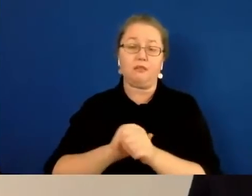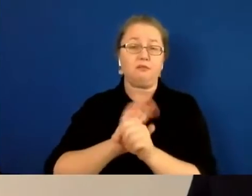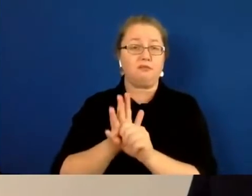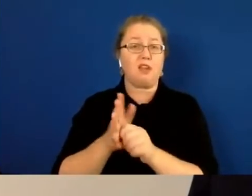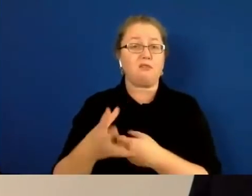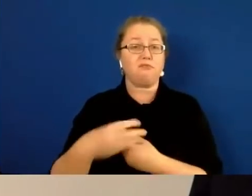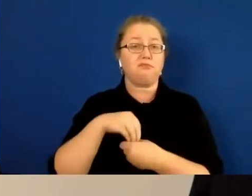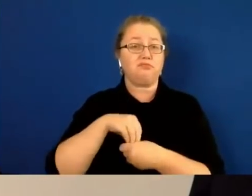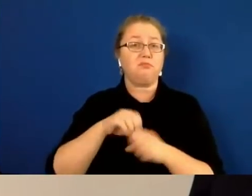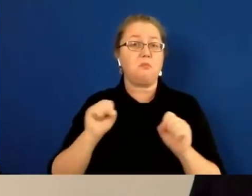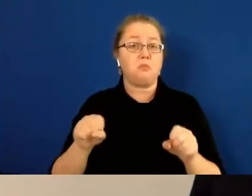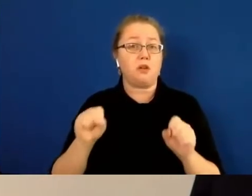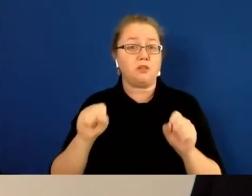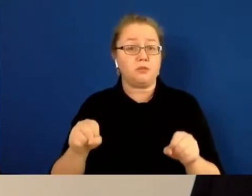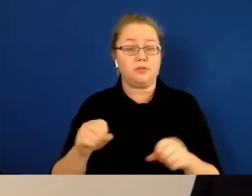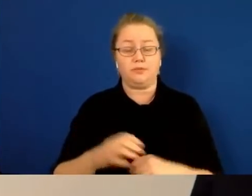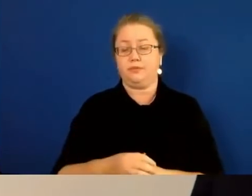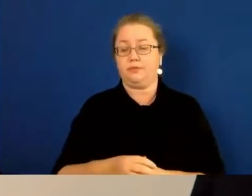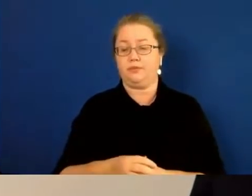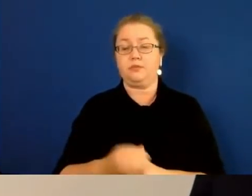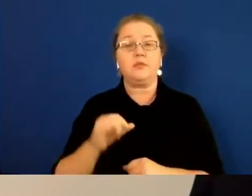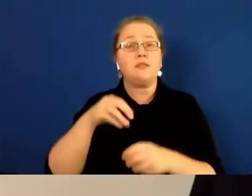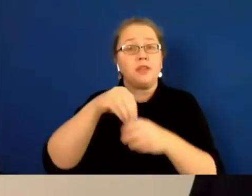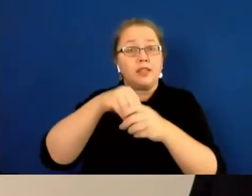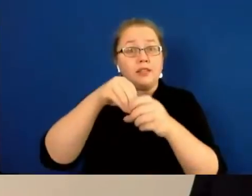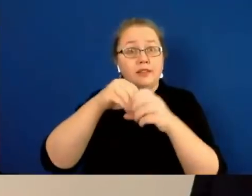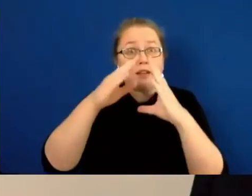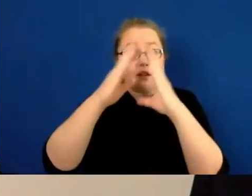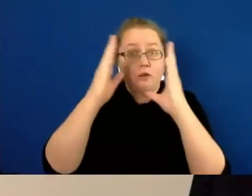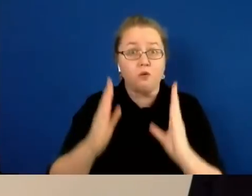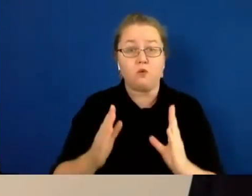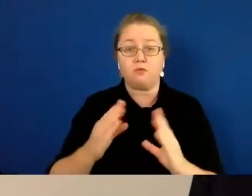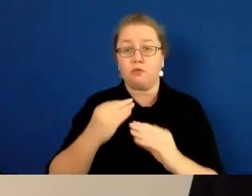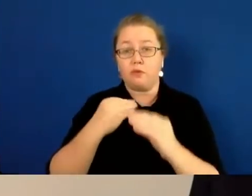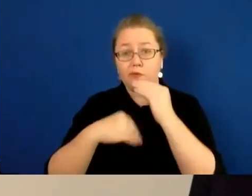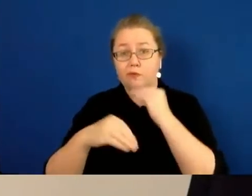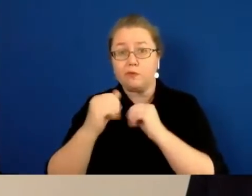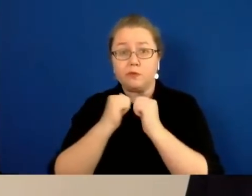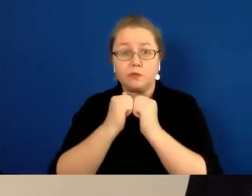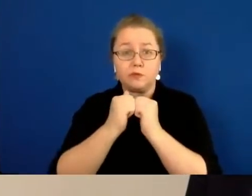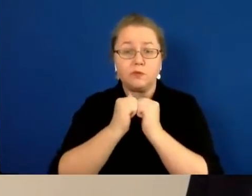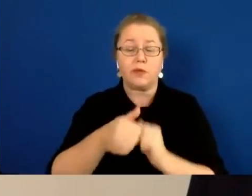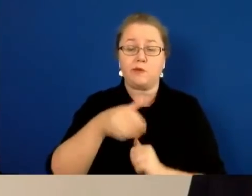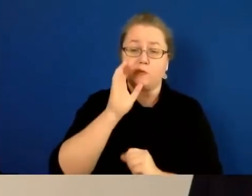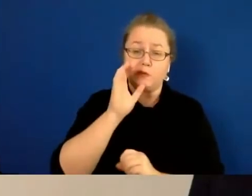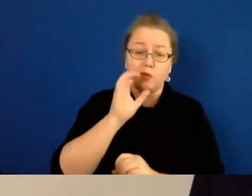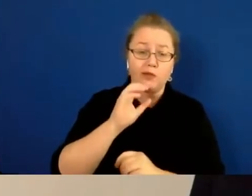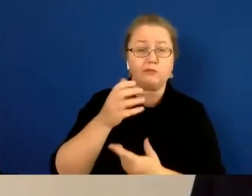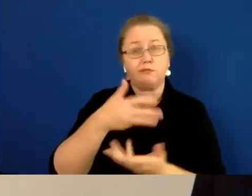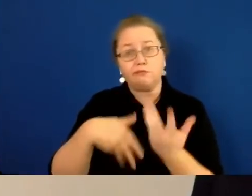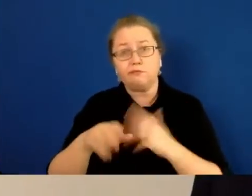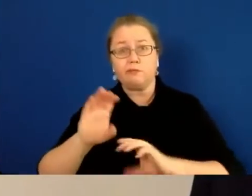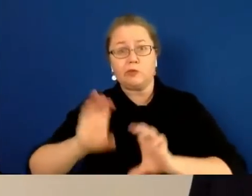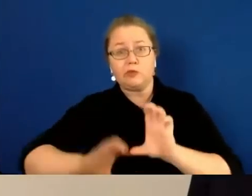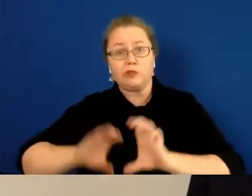at least shake hands. And we can't do that right now. We have to stay apart and show we care.